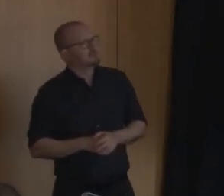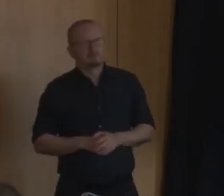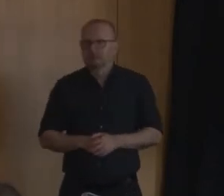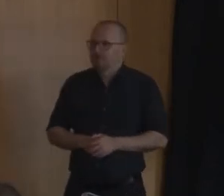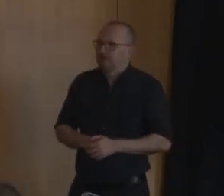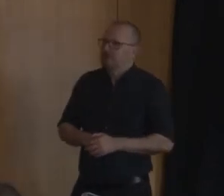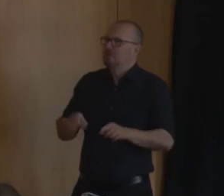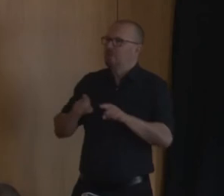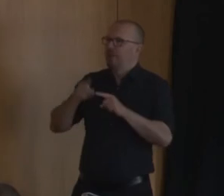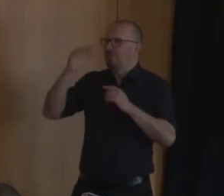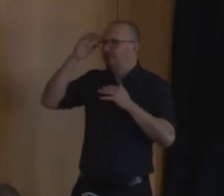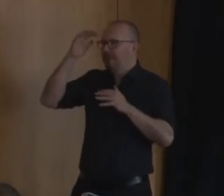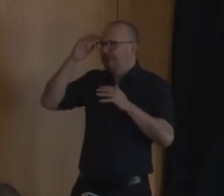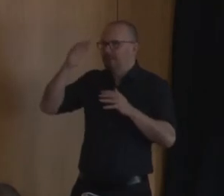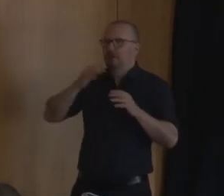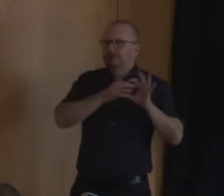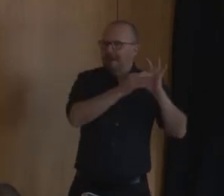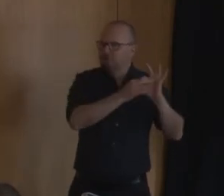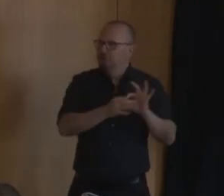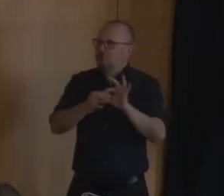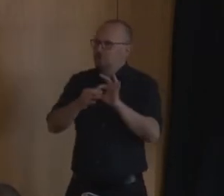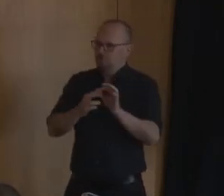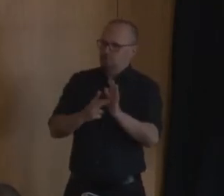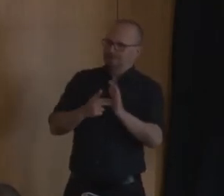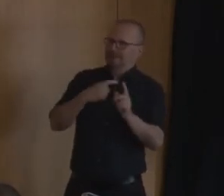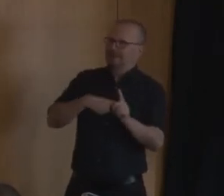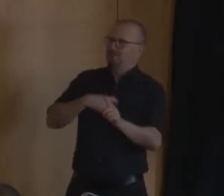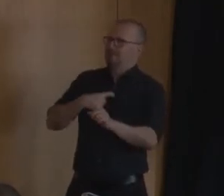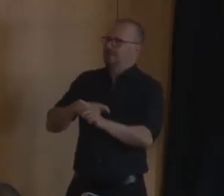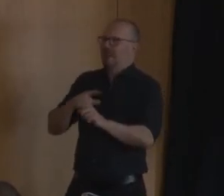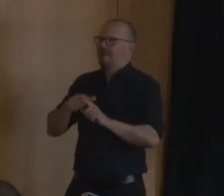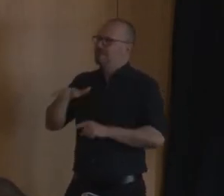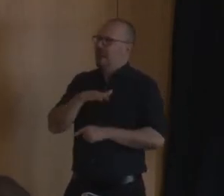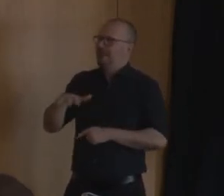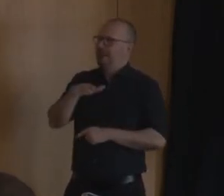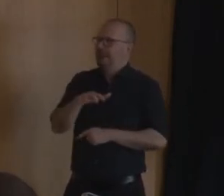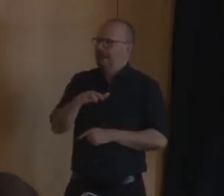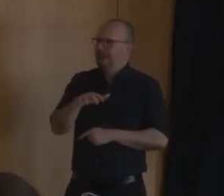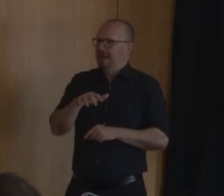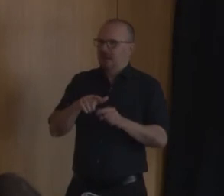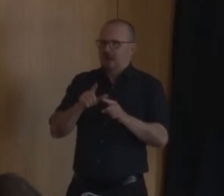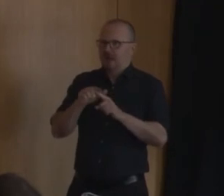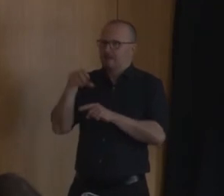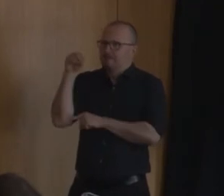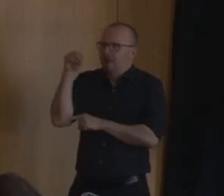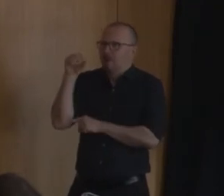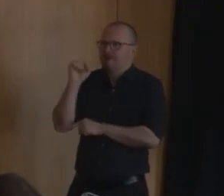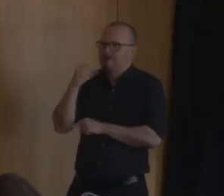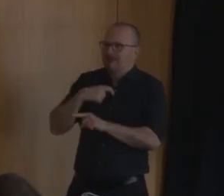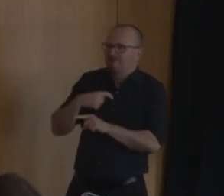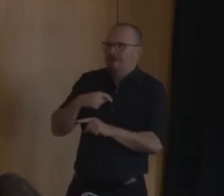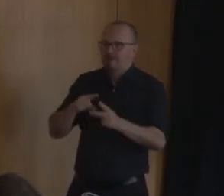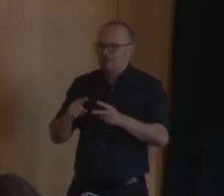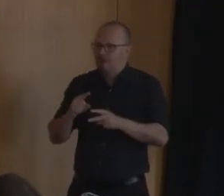eccentric family members, the odd bunch, thieving weka, peculiar parrot, croakless frogs. So that's all